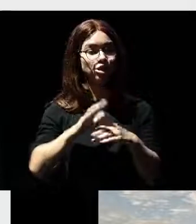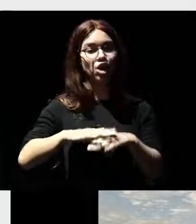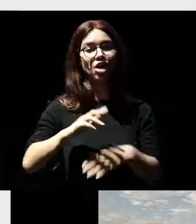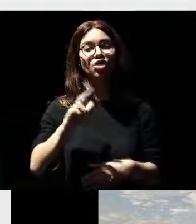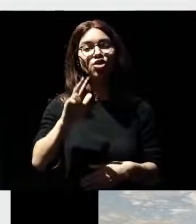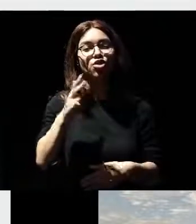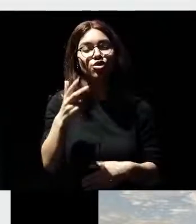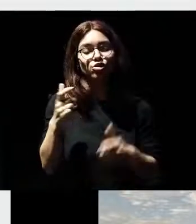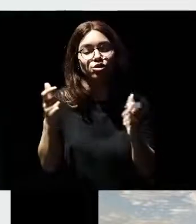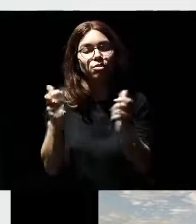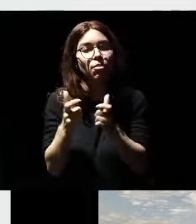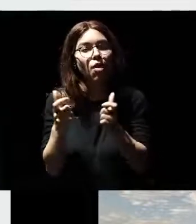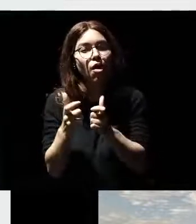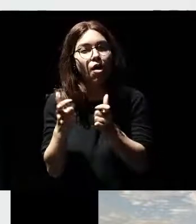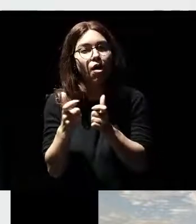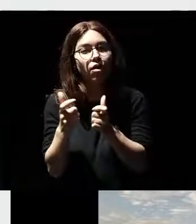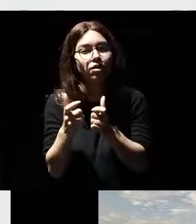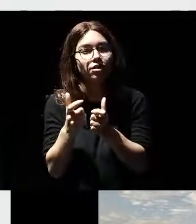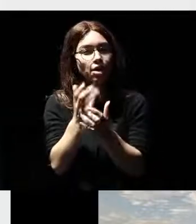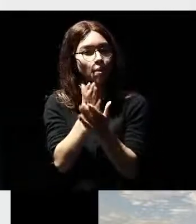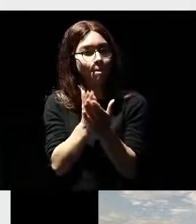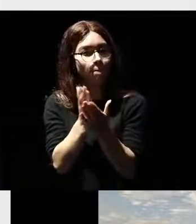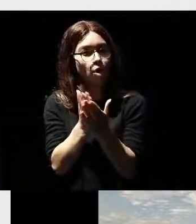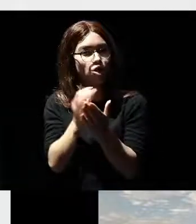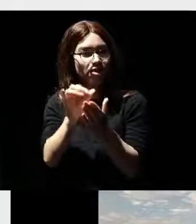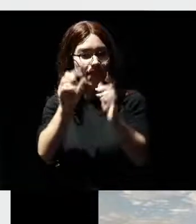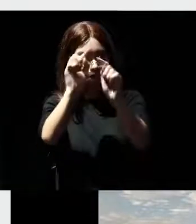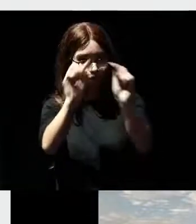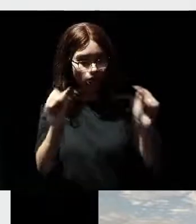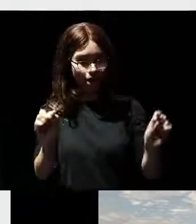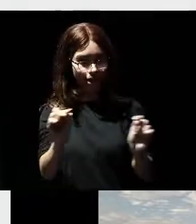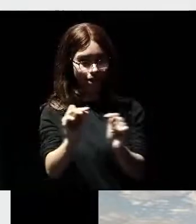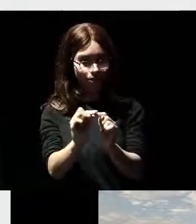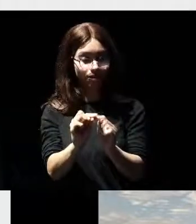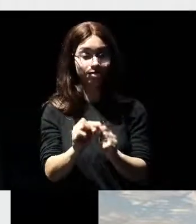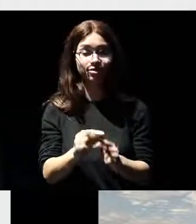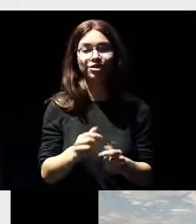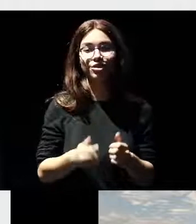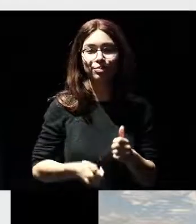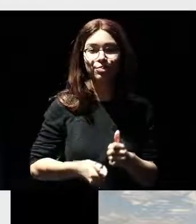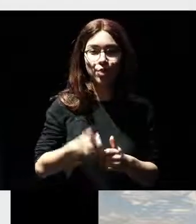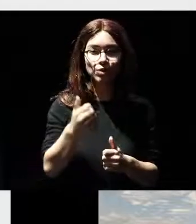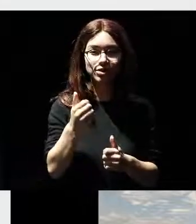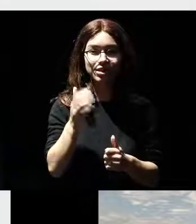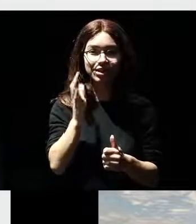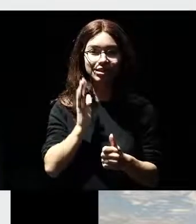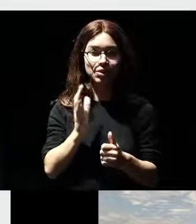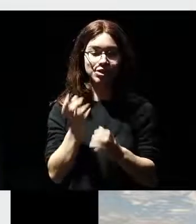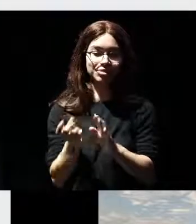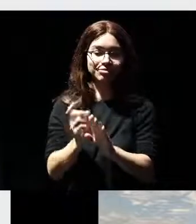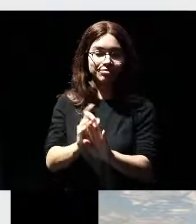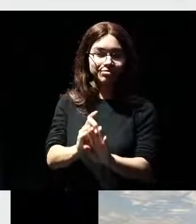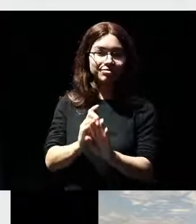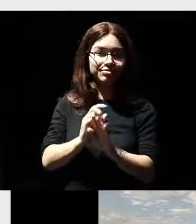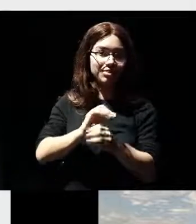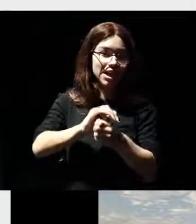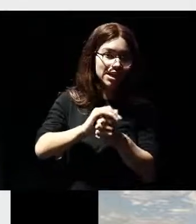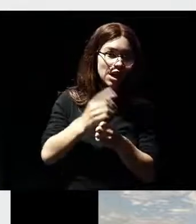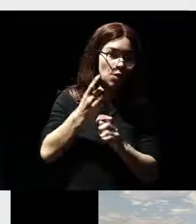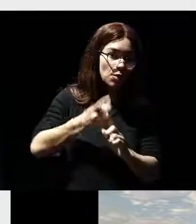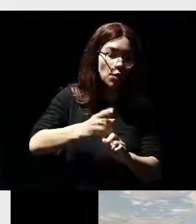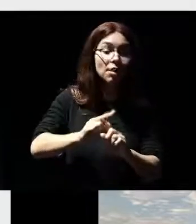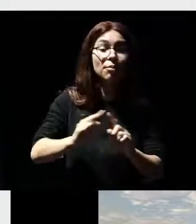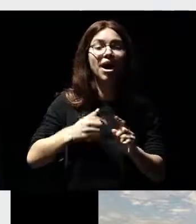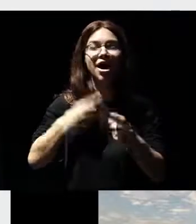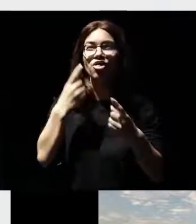smallest leg of that triangle, which was mostly back of house at one point. I thought about